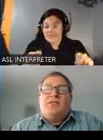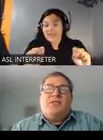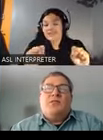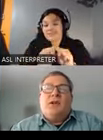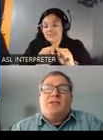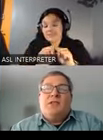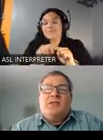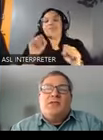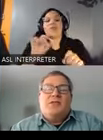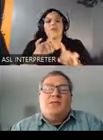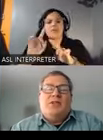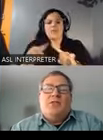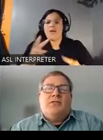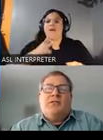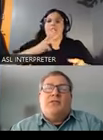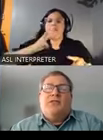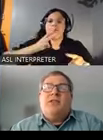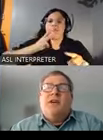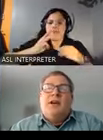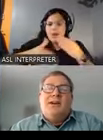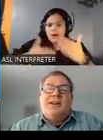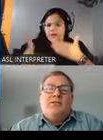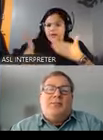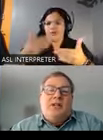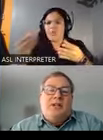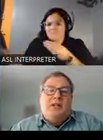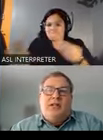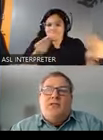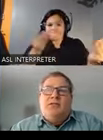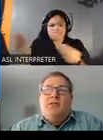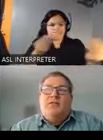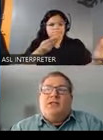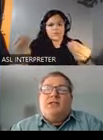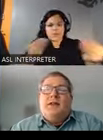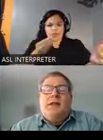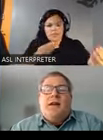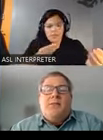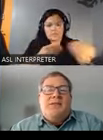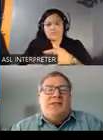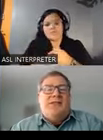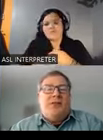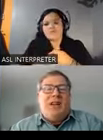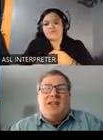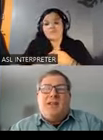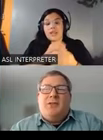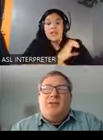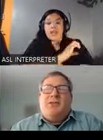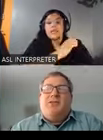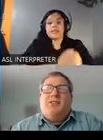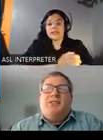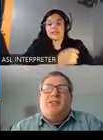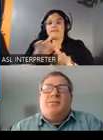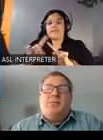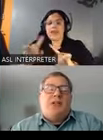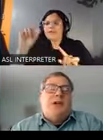infrastructure, such as water supply or transportation, are interdependent and linked to energy, the democratic governance of